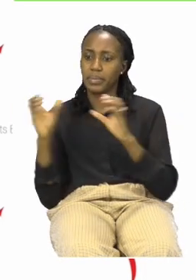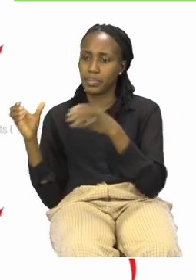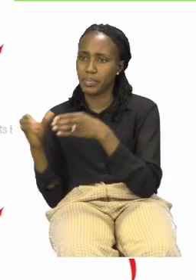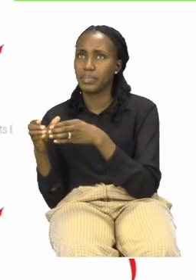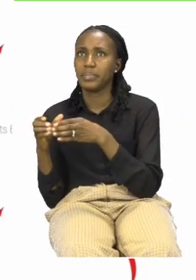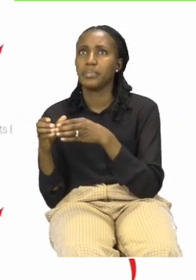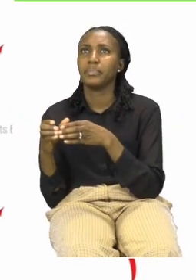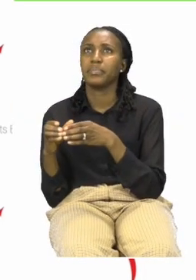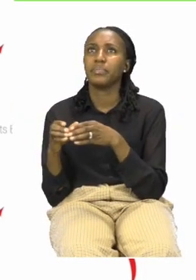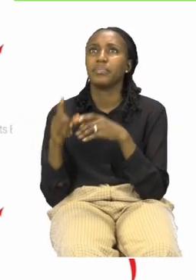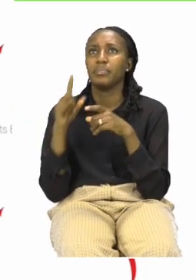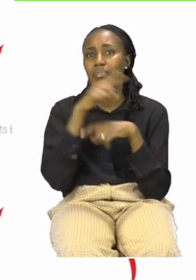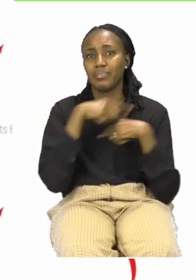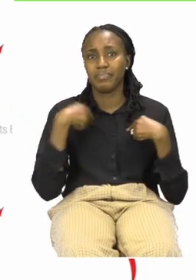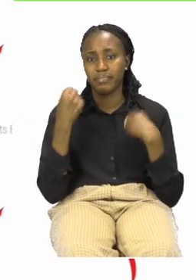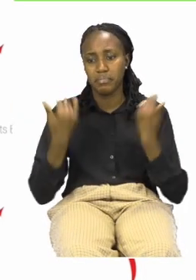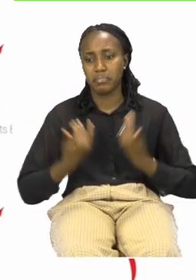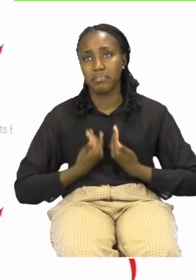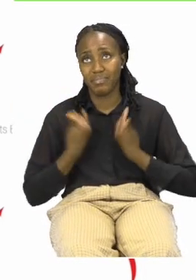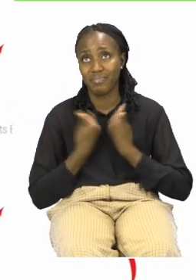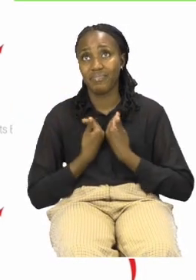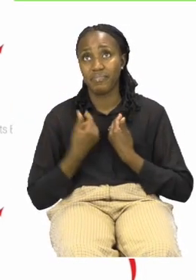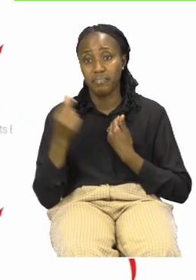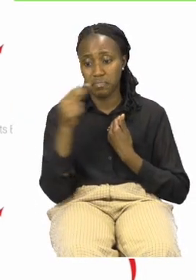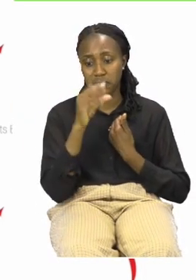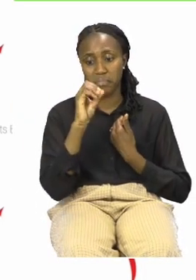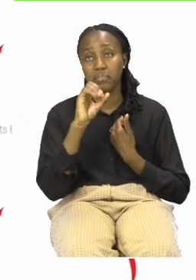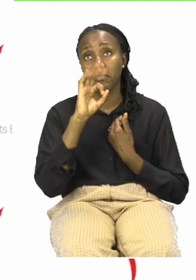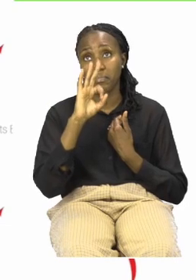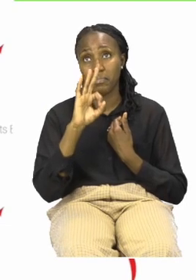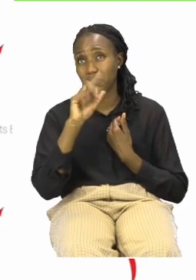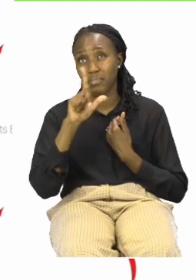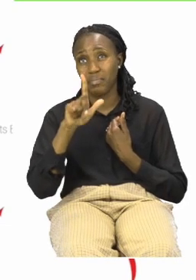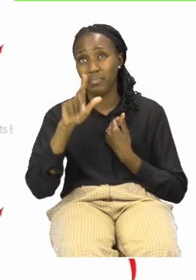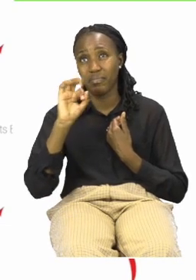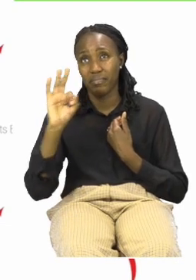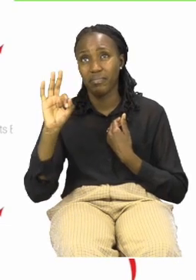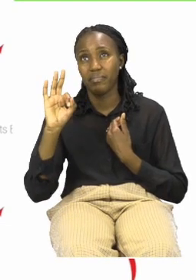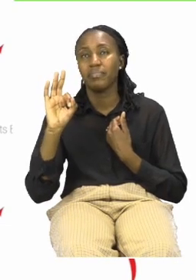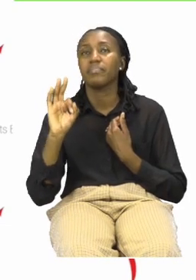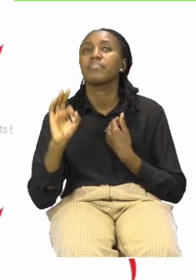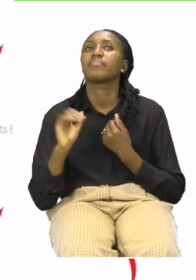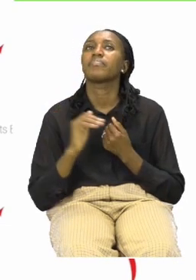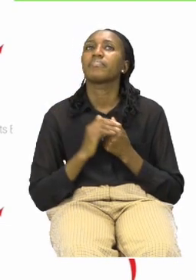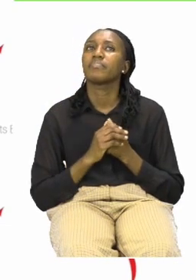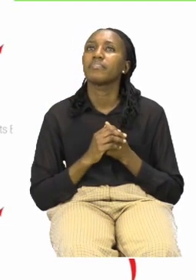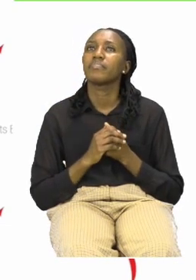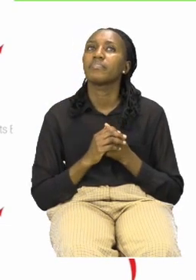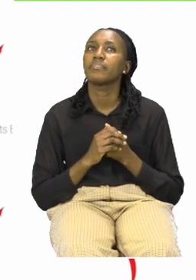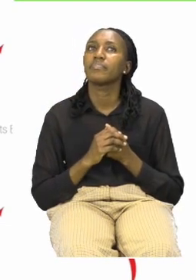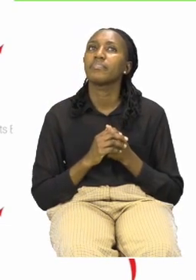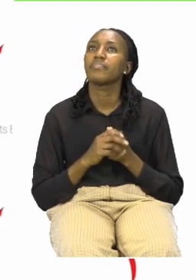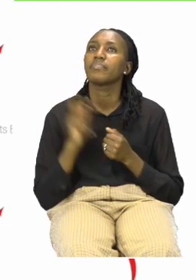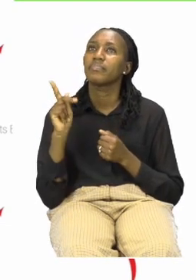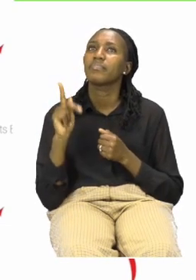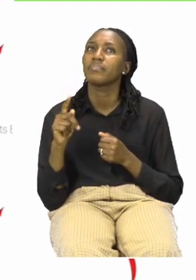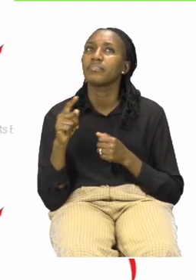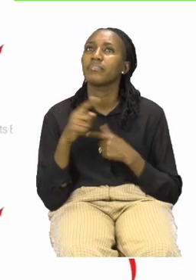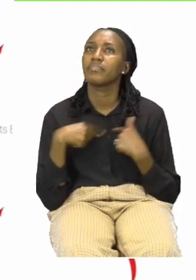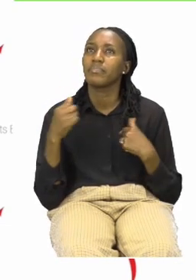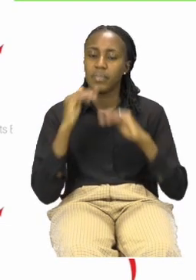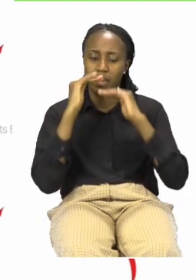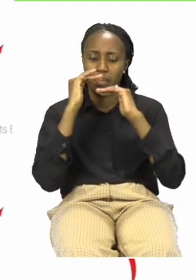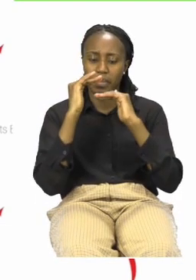the Namibian Junior Golf Foundation that's doing the junior development. We've got the SAGES, which is